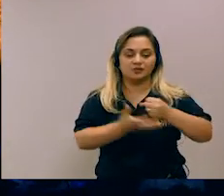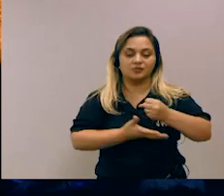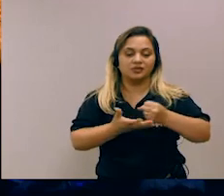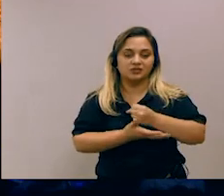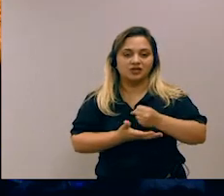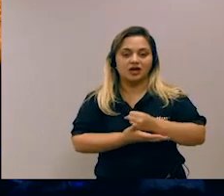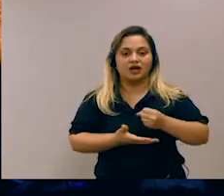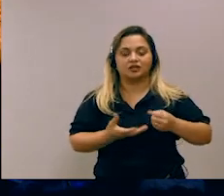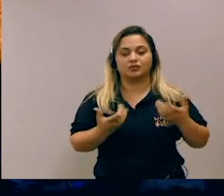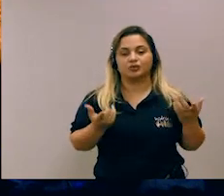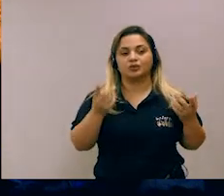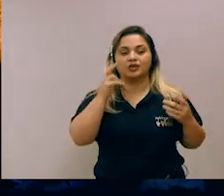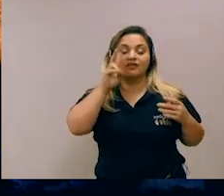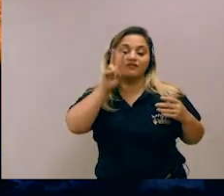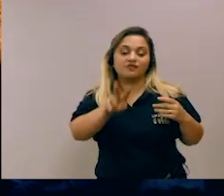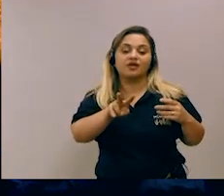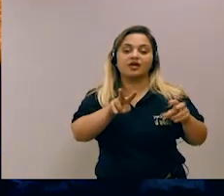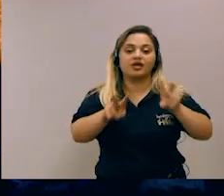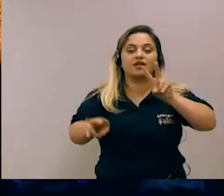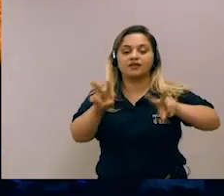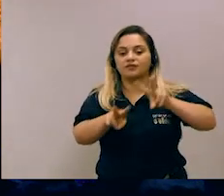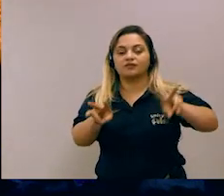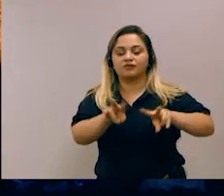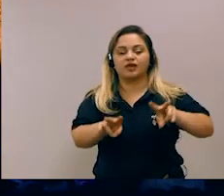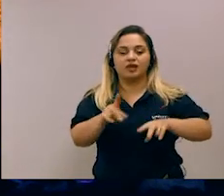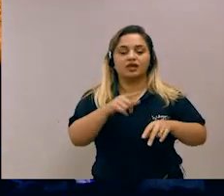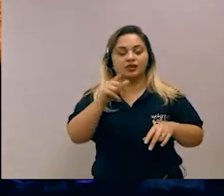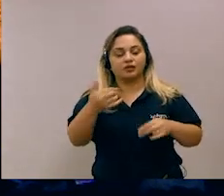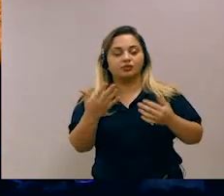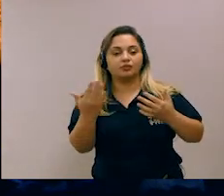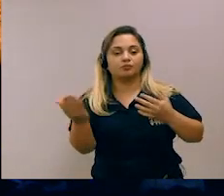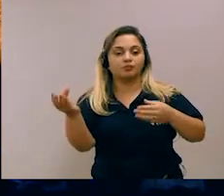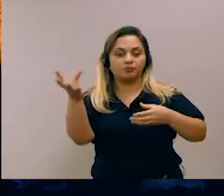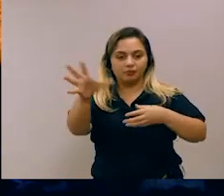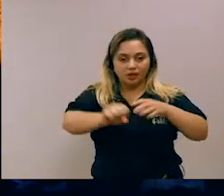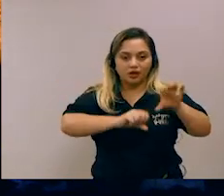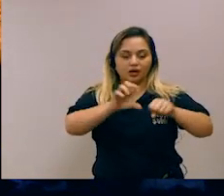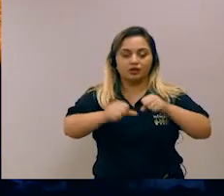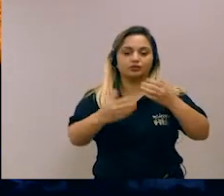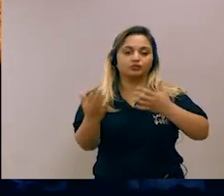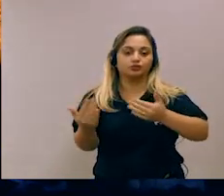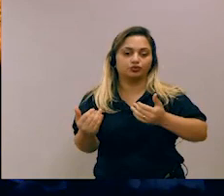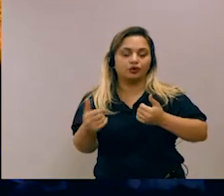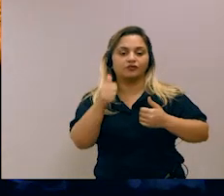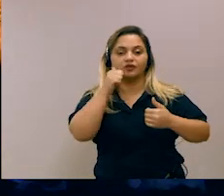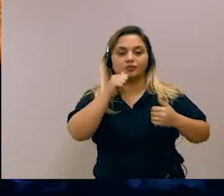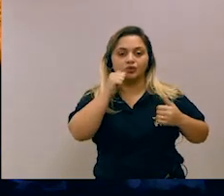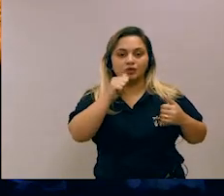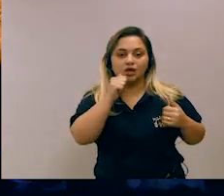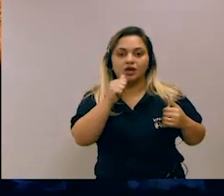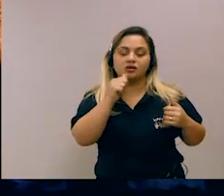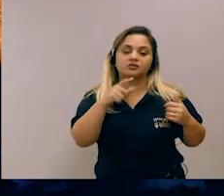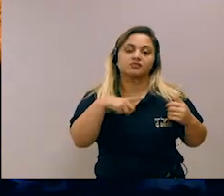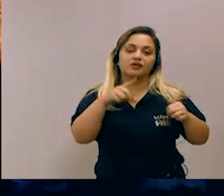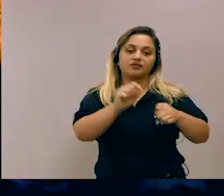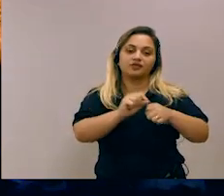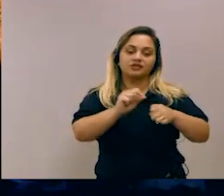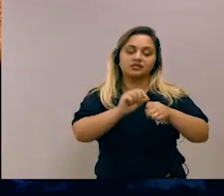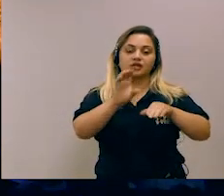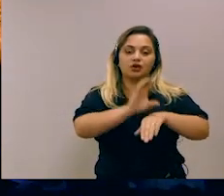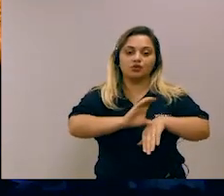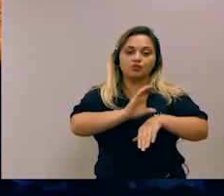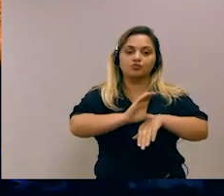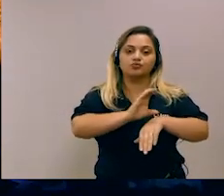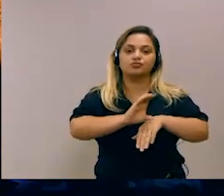young people, and especially more young women, to study the scientific majors that would allow them to become